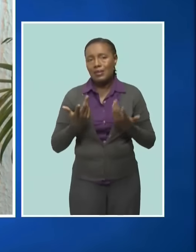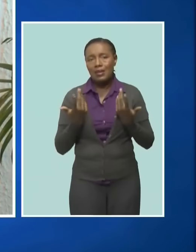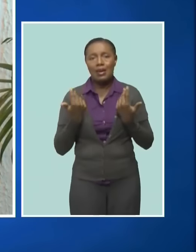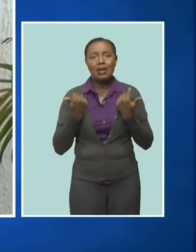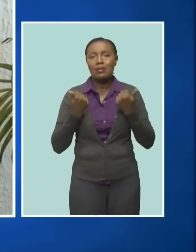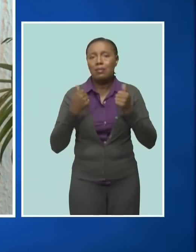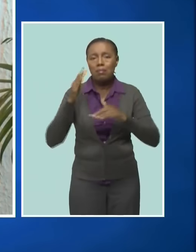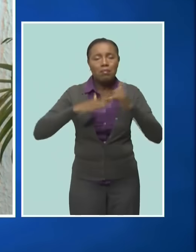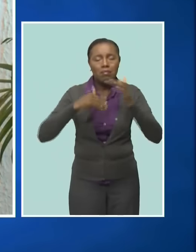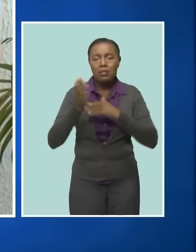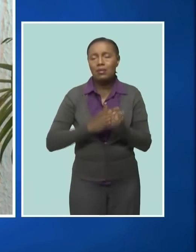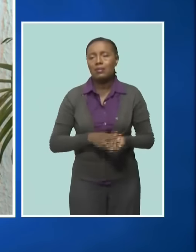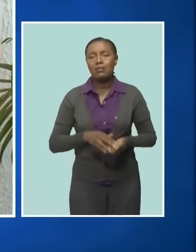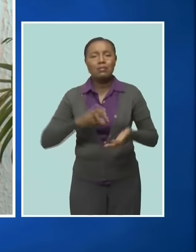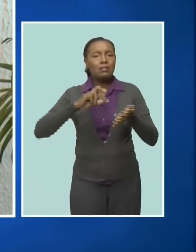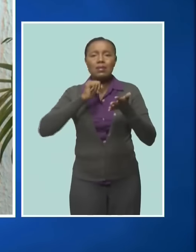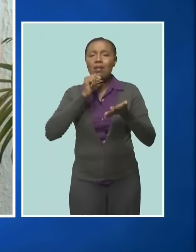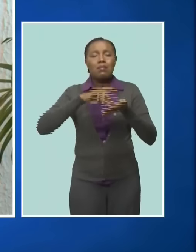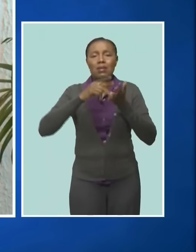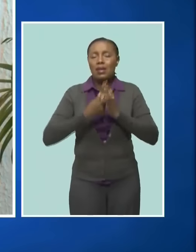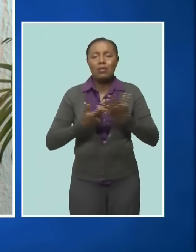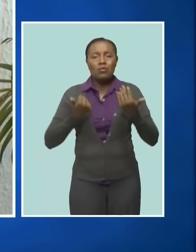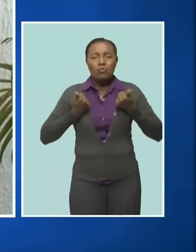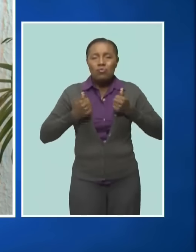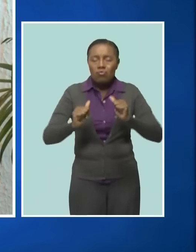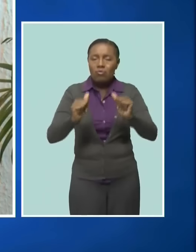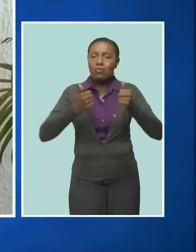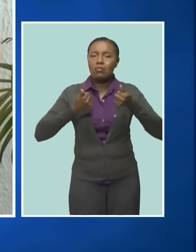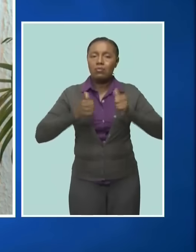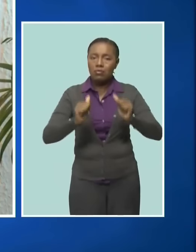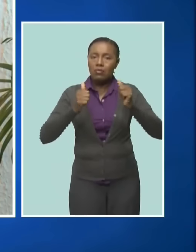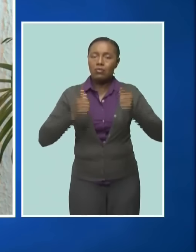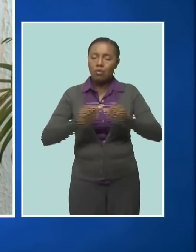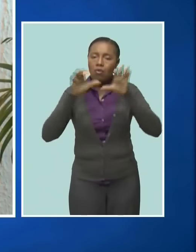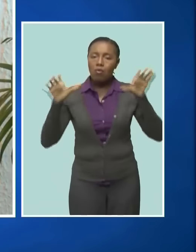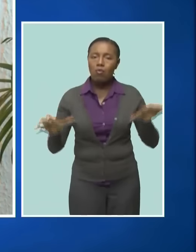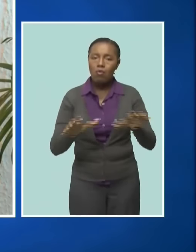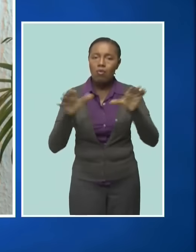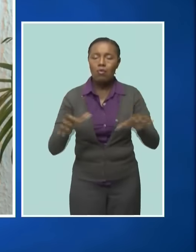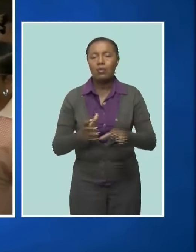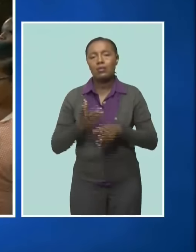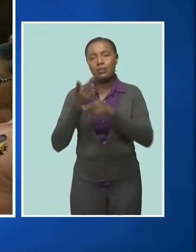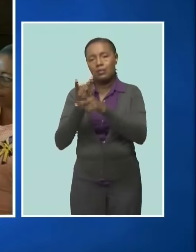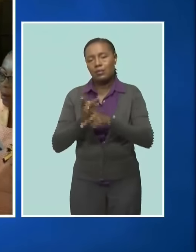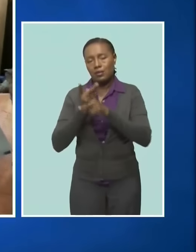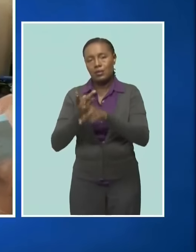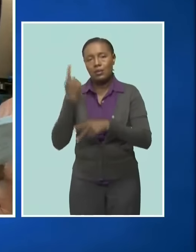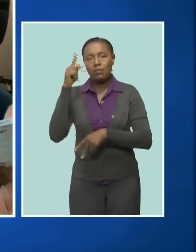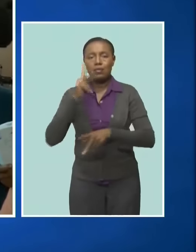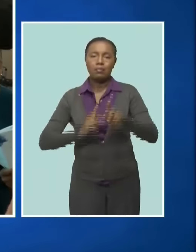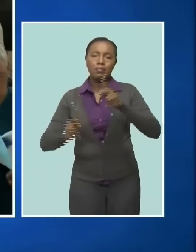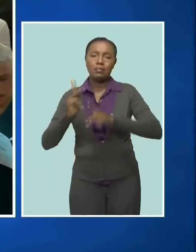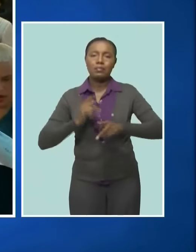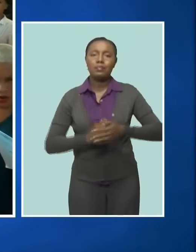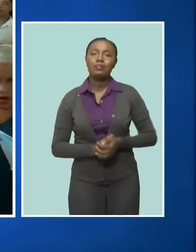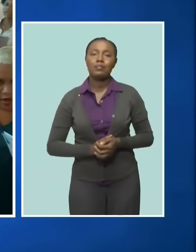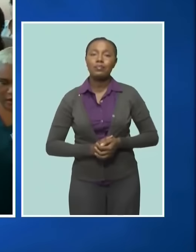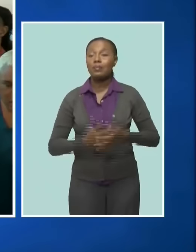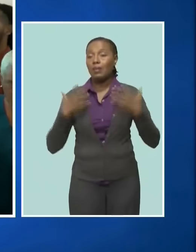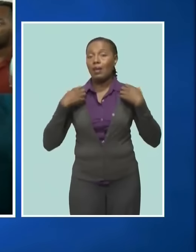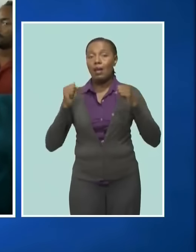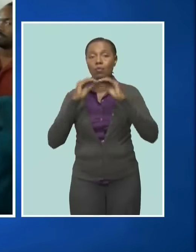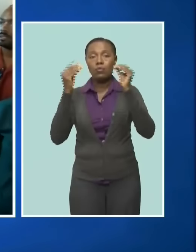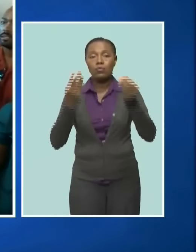doesn't mean that we should not strive to make sure that we cater to people. Health officials say Barbadians can now